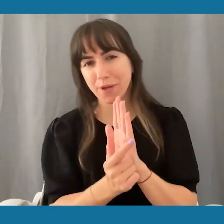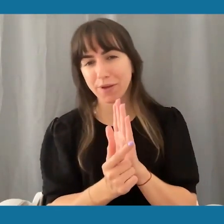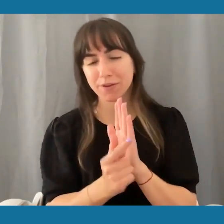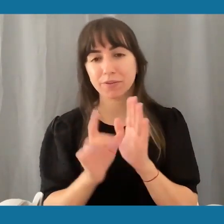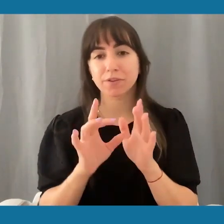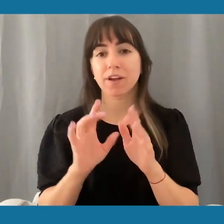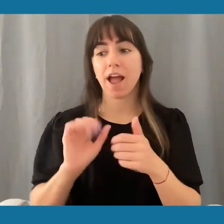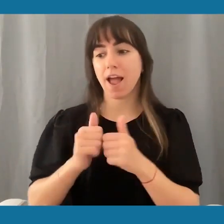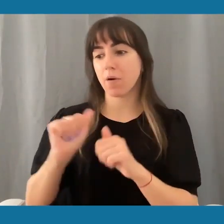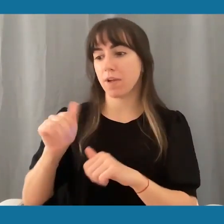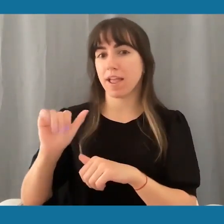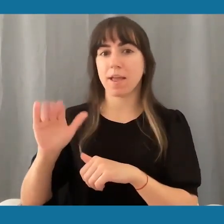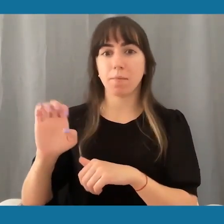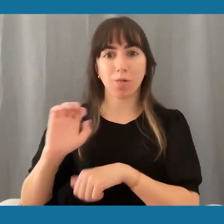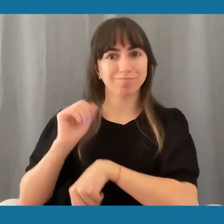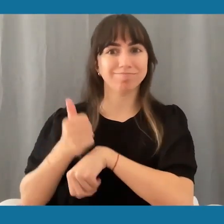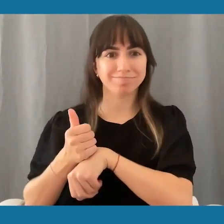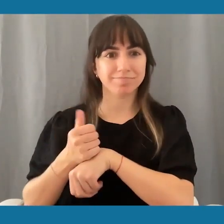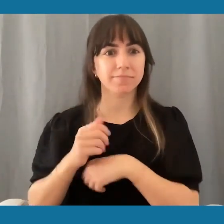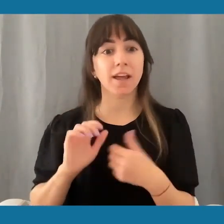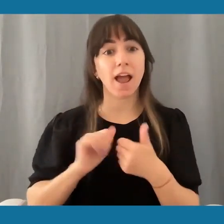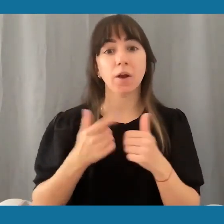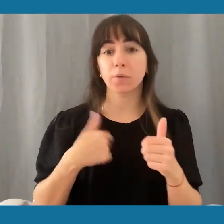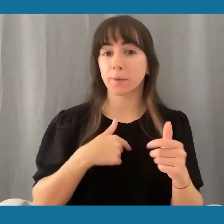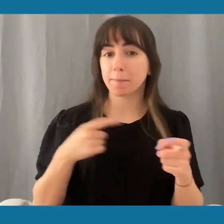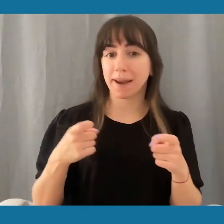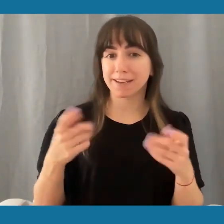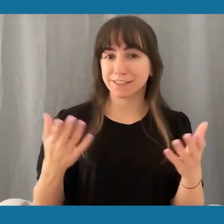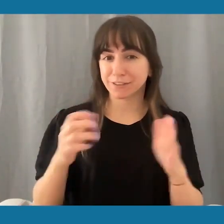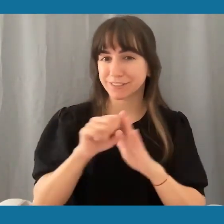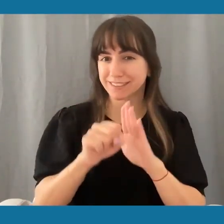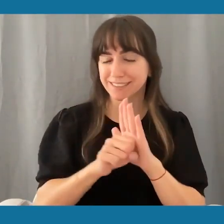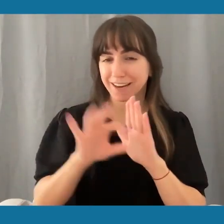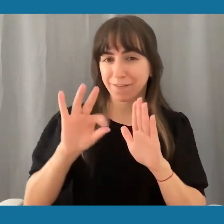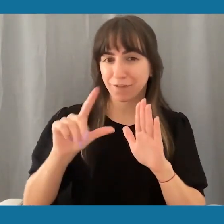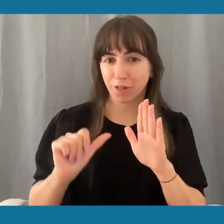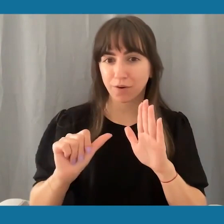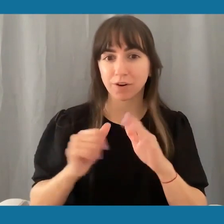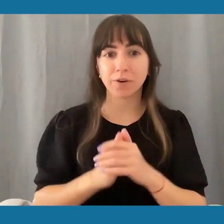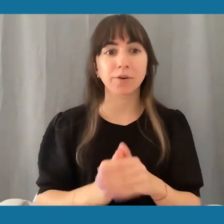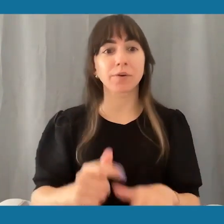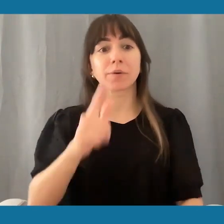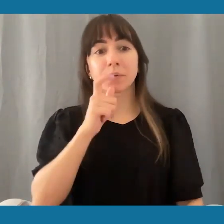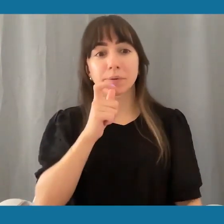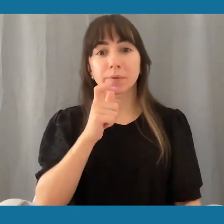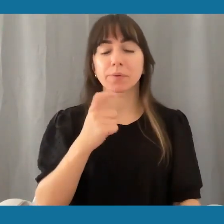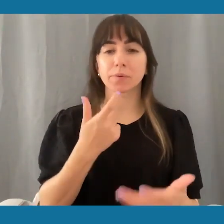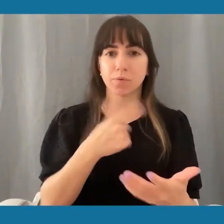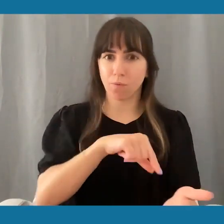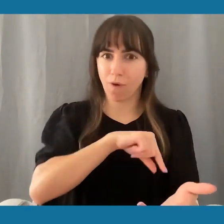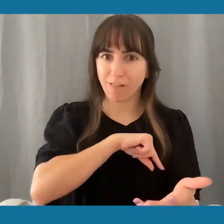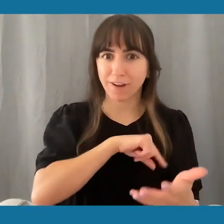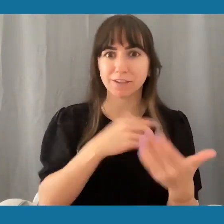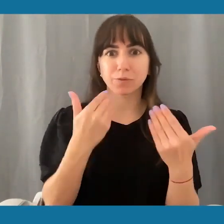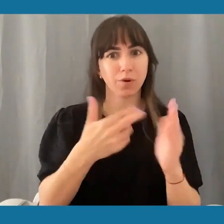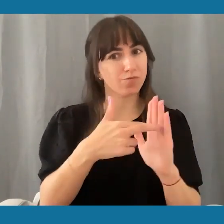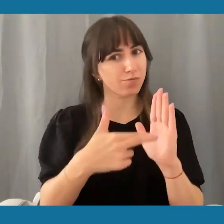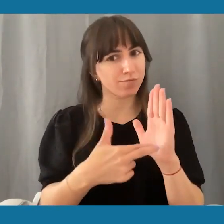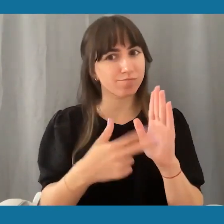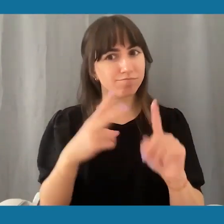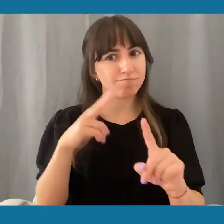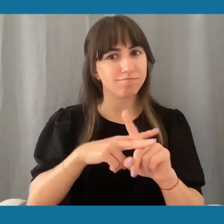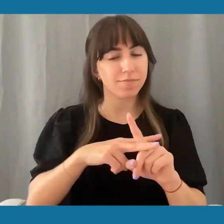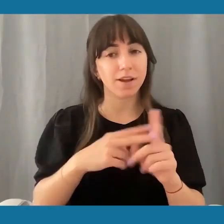here in the state of Florida, talk about who's eligible to actually open and enroll in an ABLE account, as well as who can manage it, how it works with